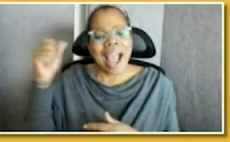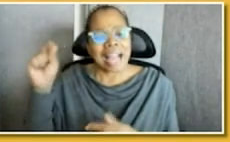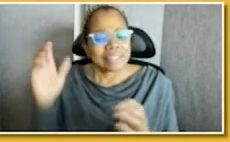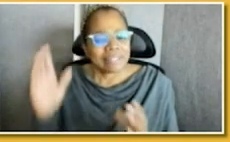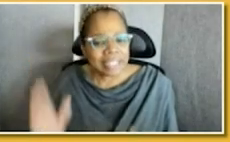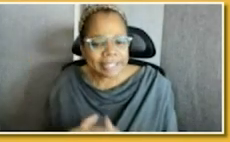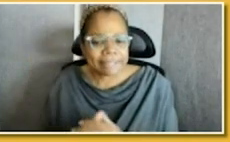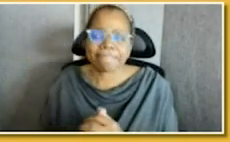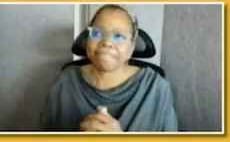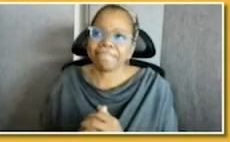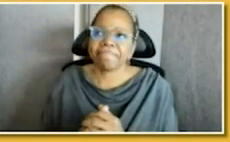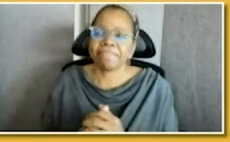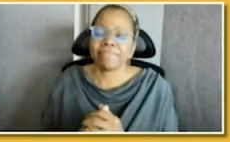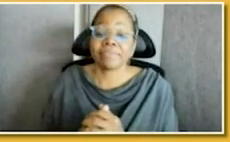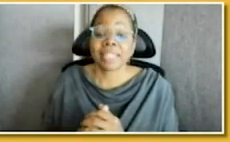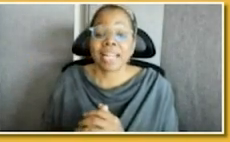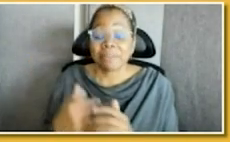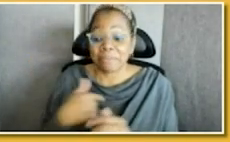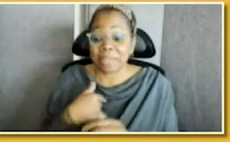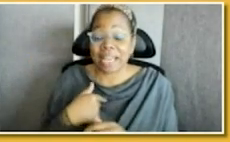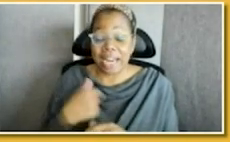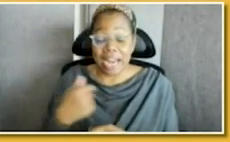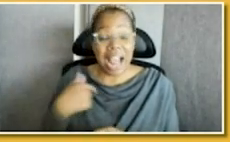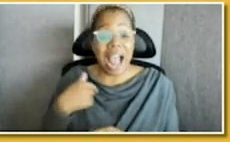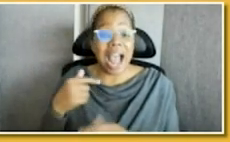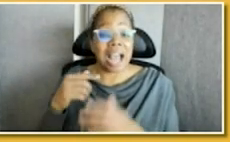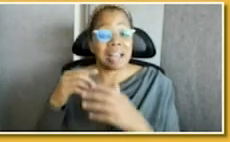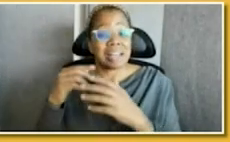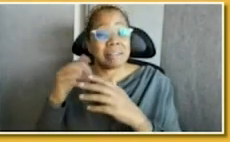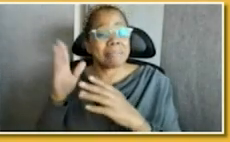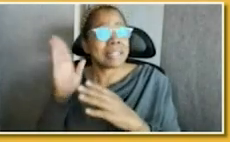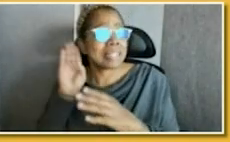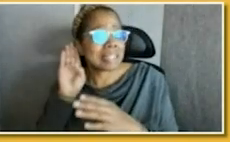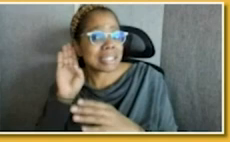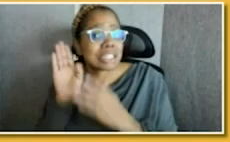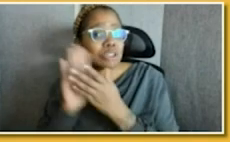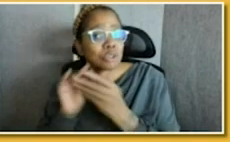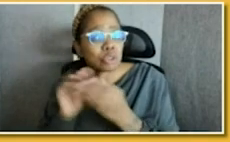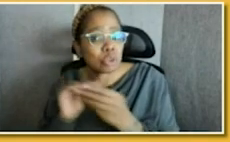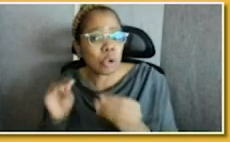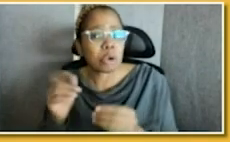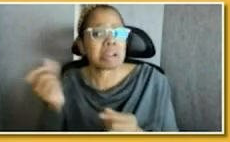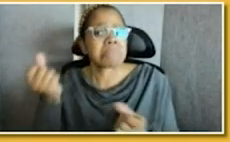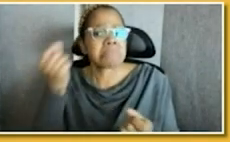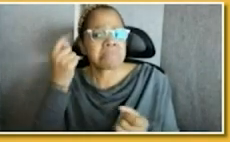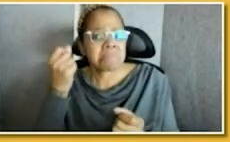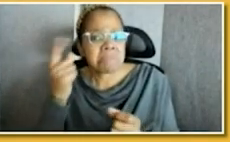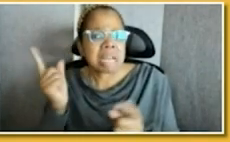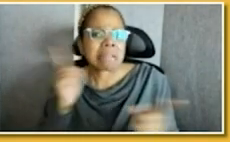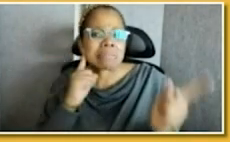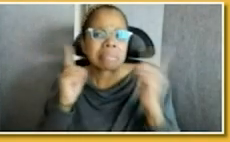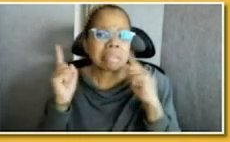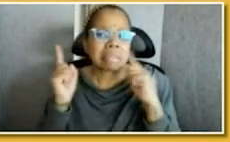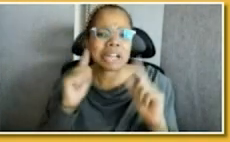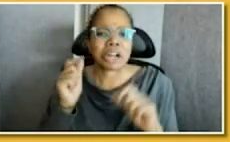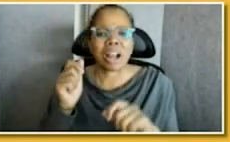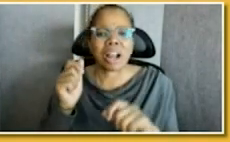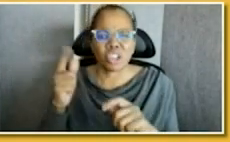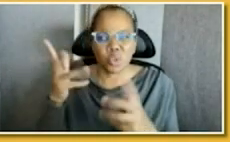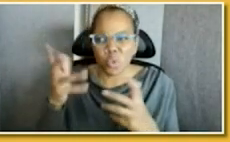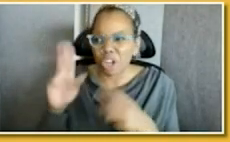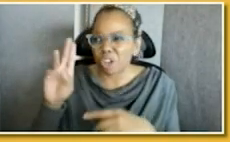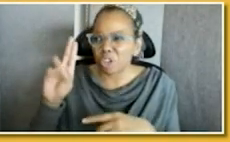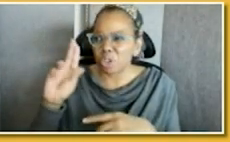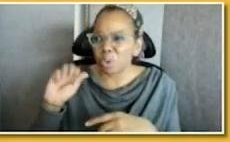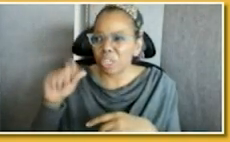the stories and hearing things about privatization, you can't help but, when you're in a unionized workforce, you can't help but to think, is that